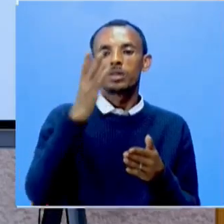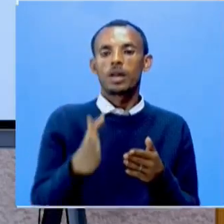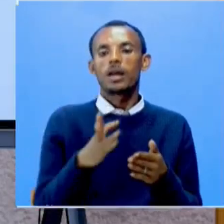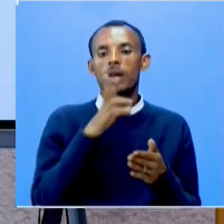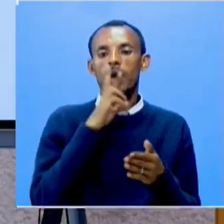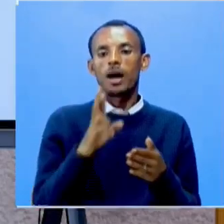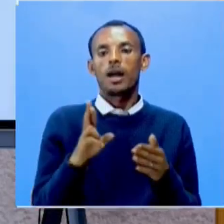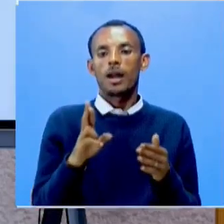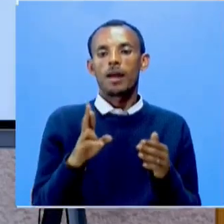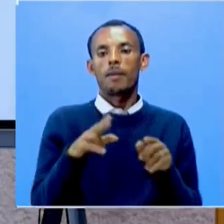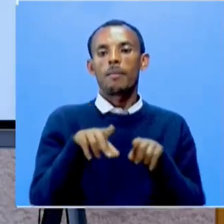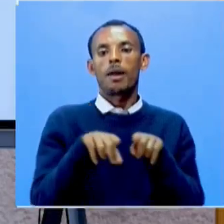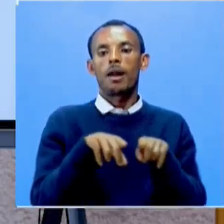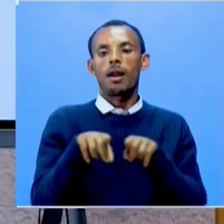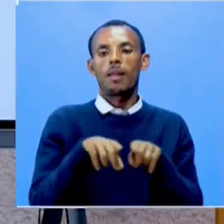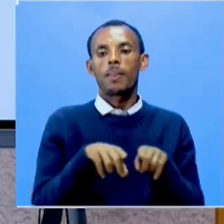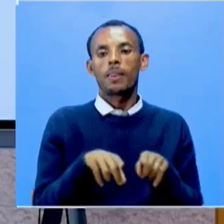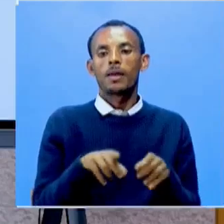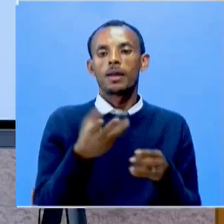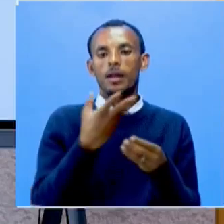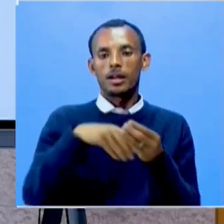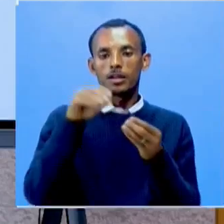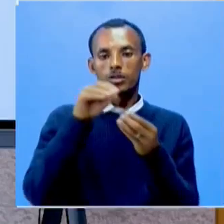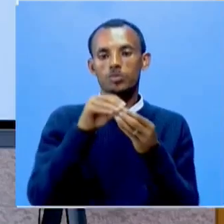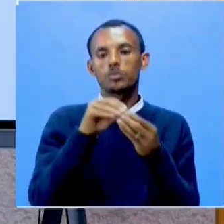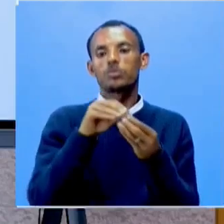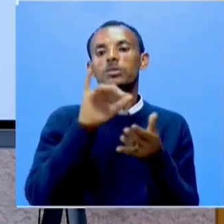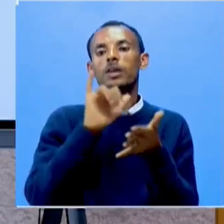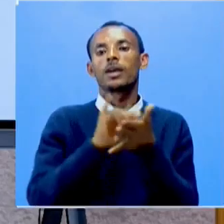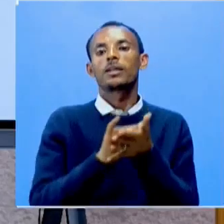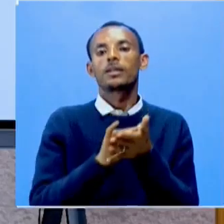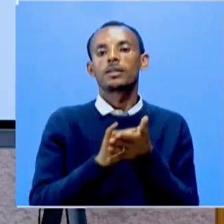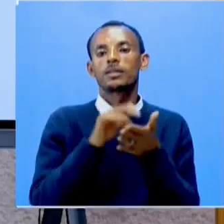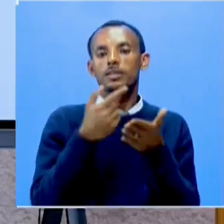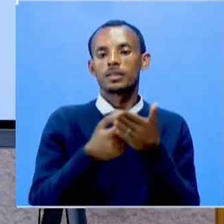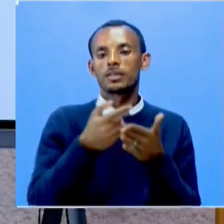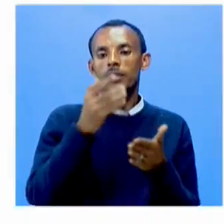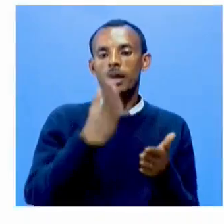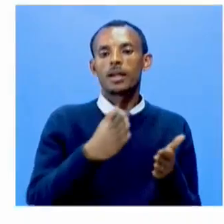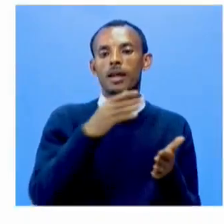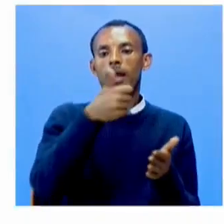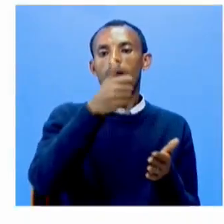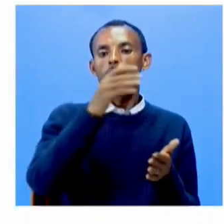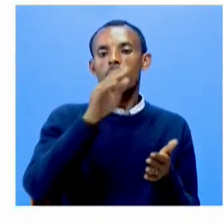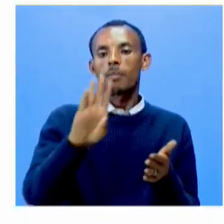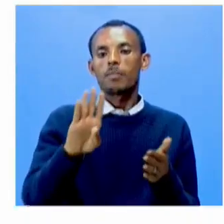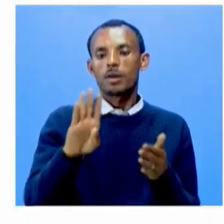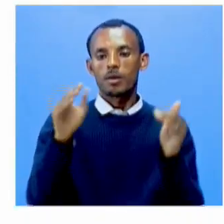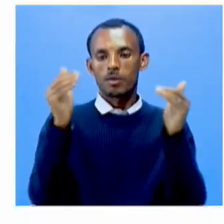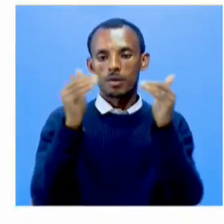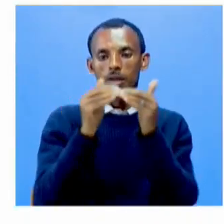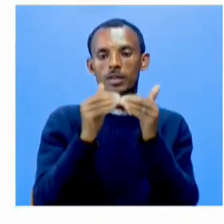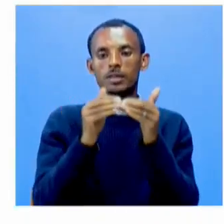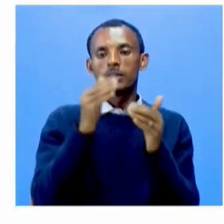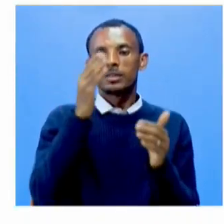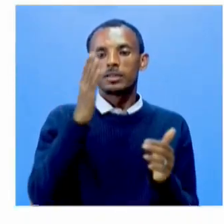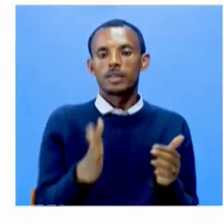parallel. In addition to that, this side AB is congruent to